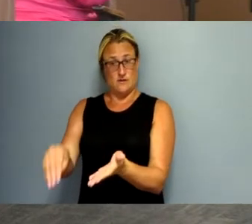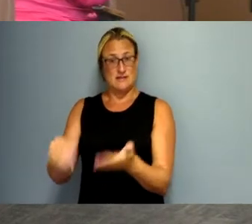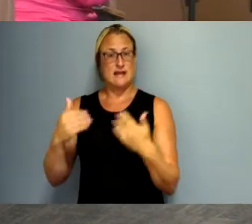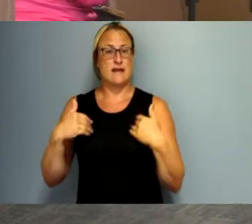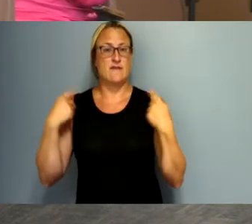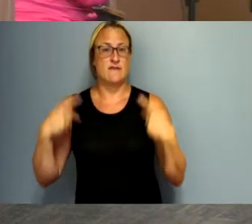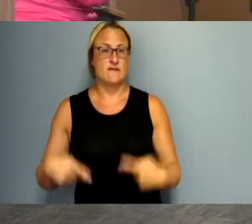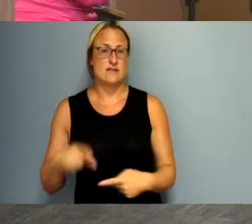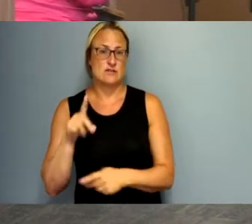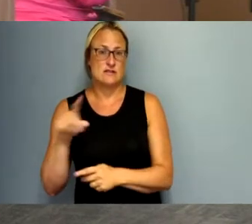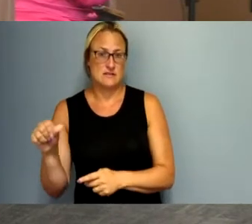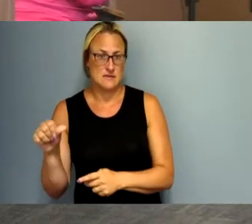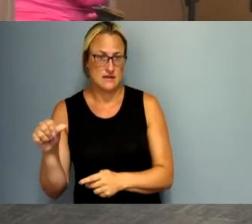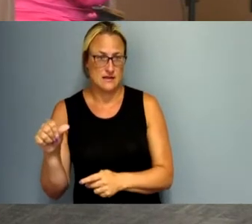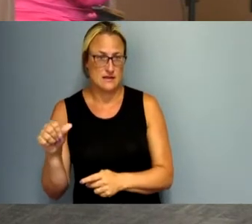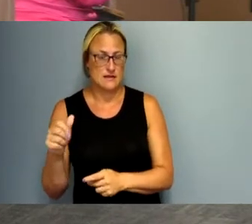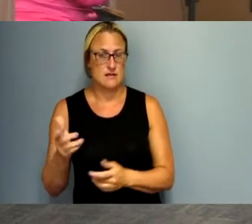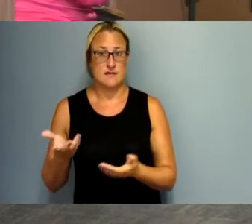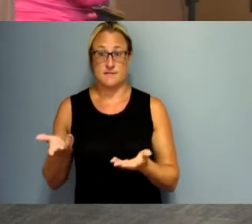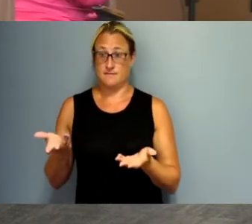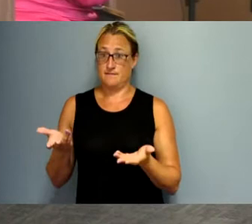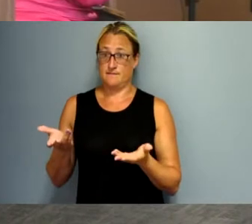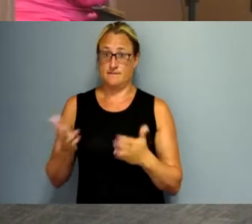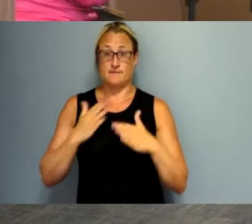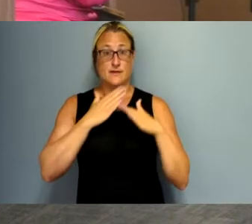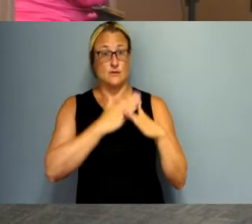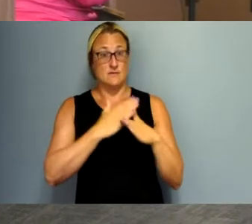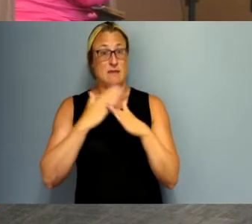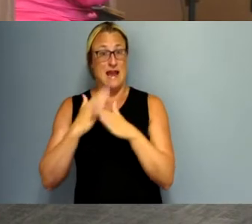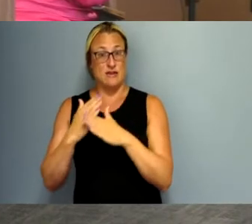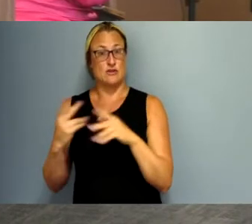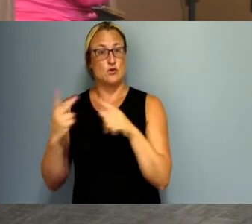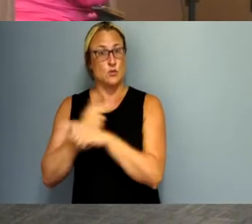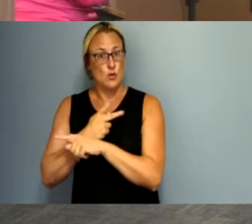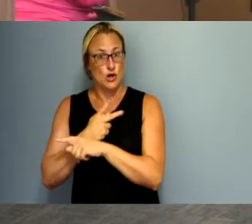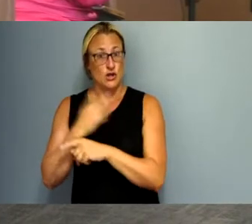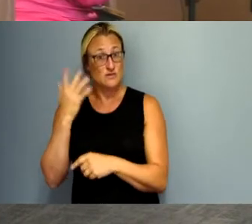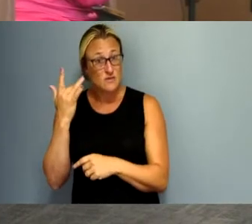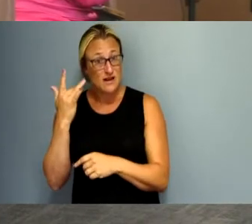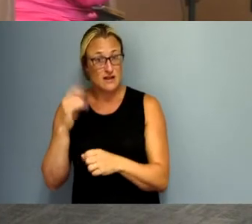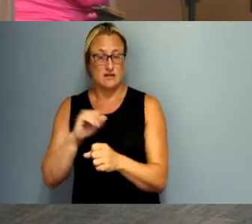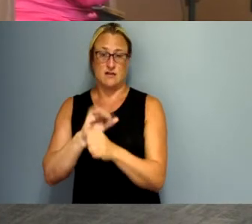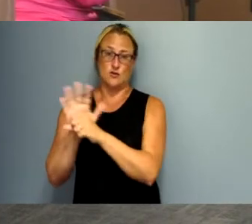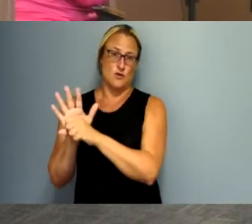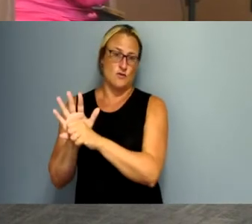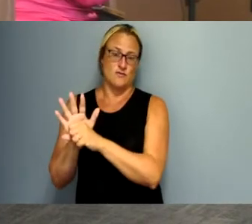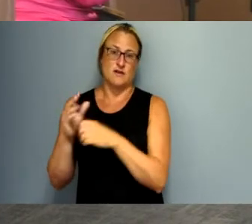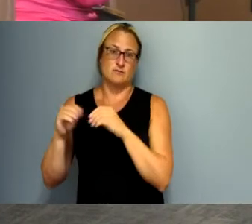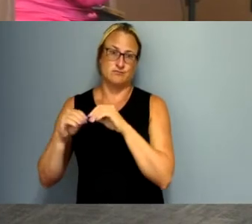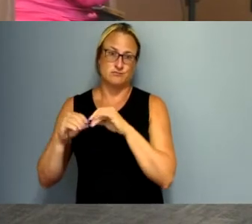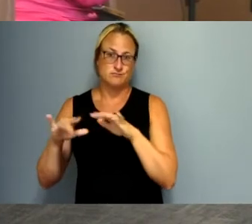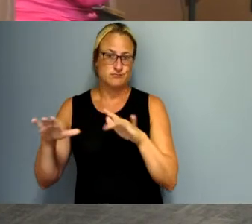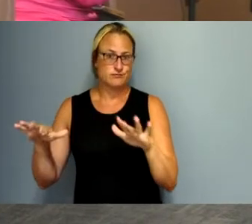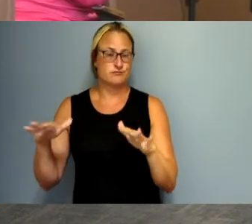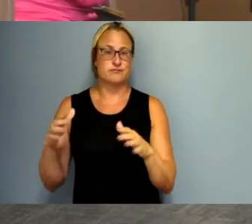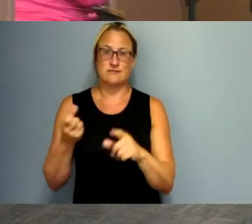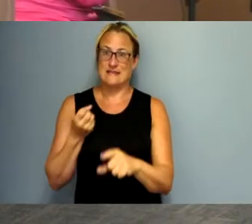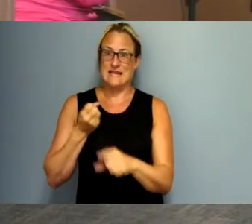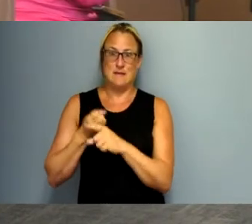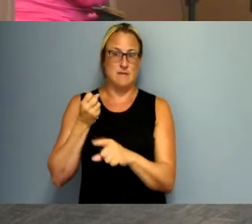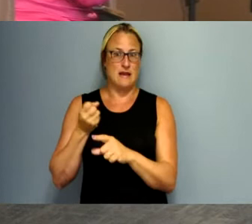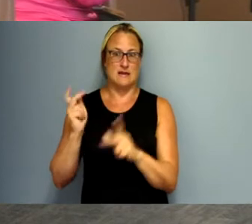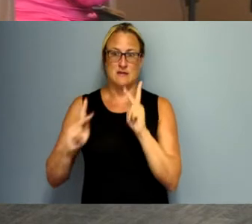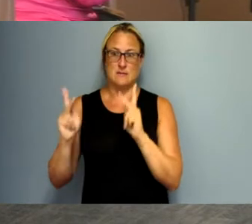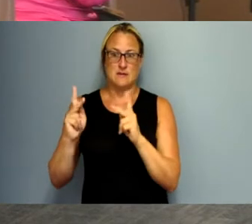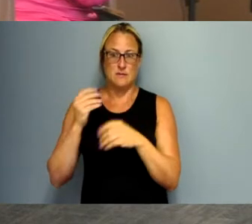disability. These barriers were exacerbated with the COVID-19 pandemic, which has disproportionately impacted the unsheltered